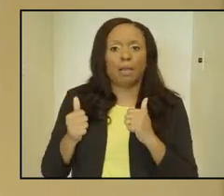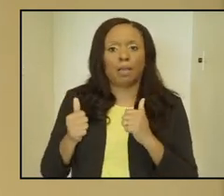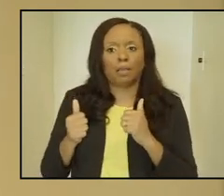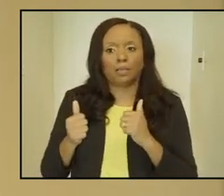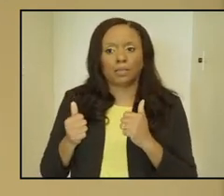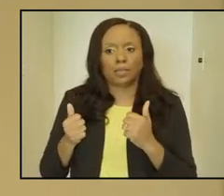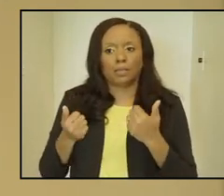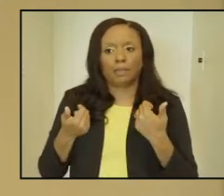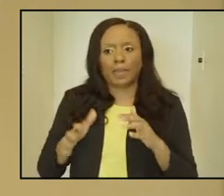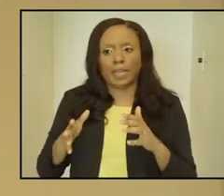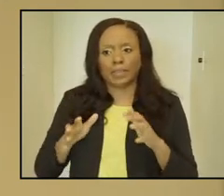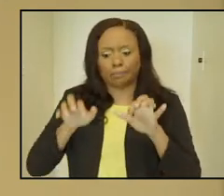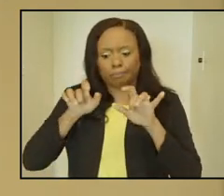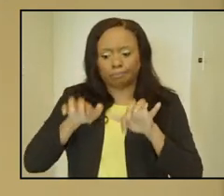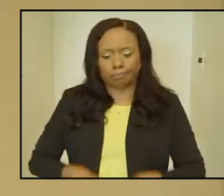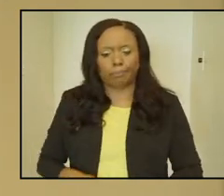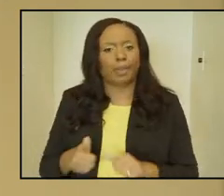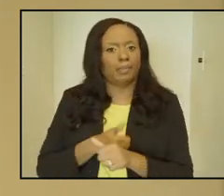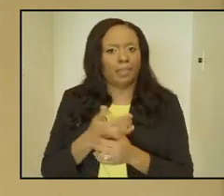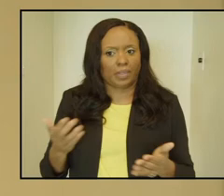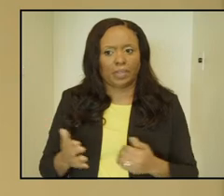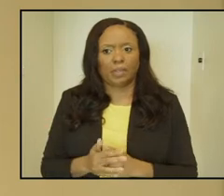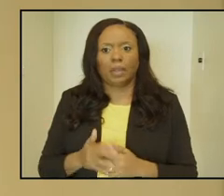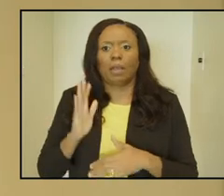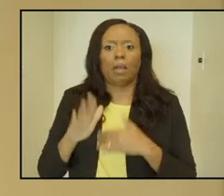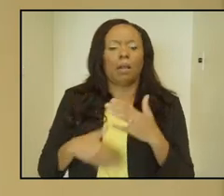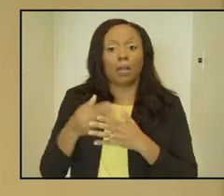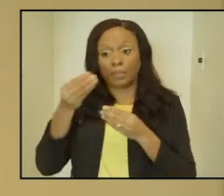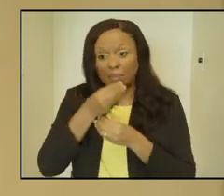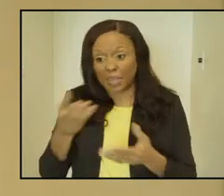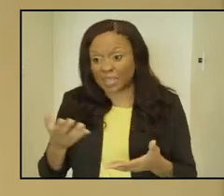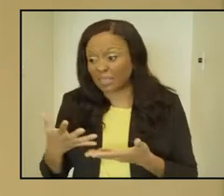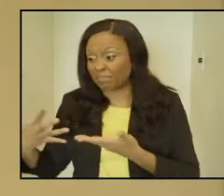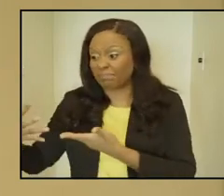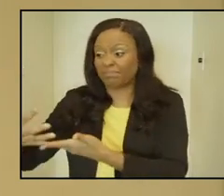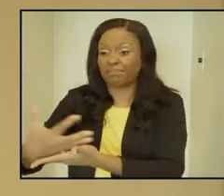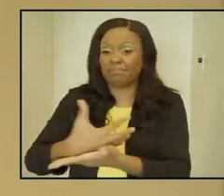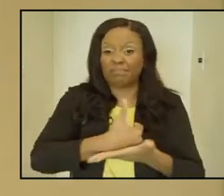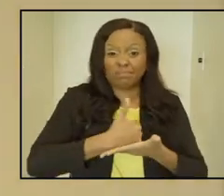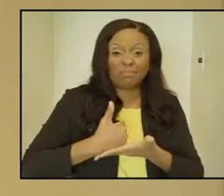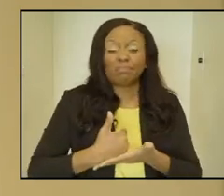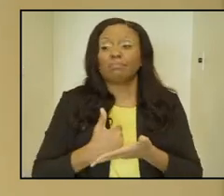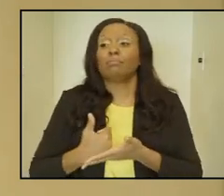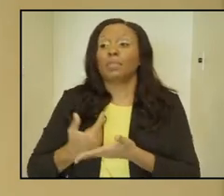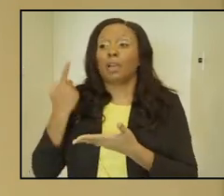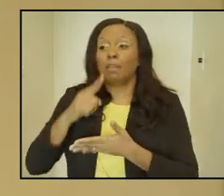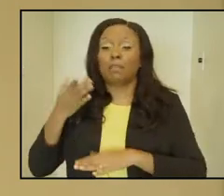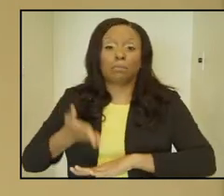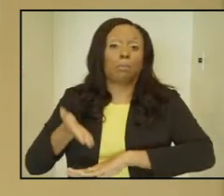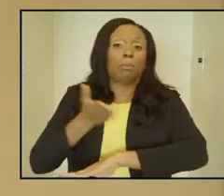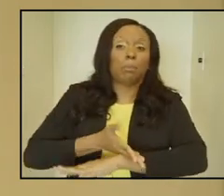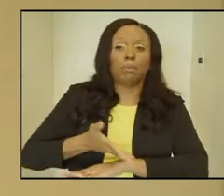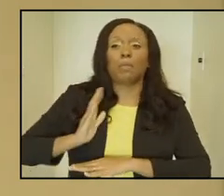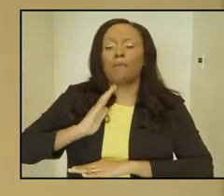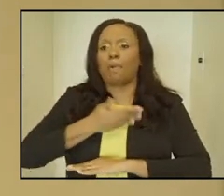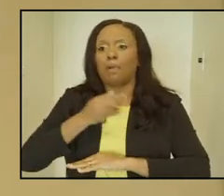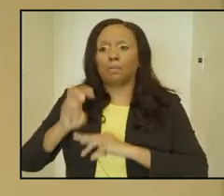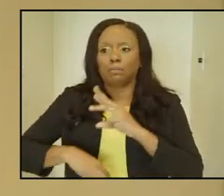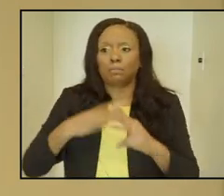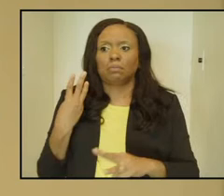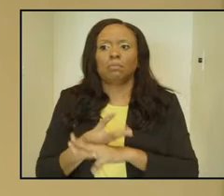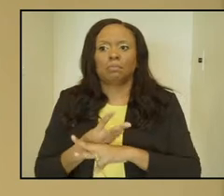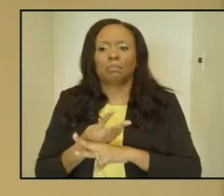accessibility to and availability of information, all calculated to improve our global competitive